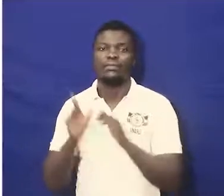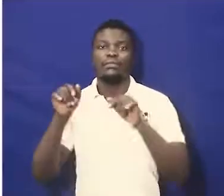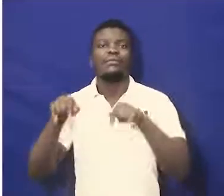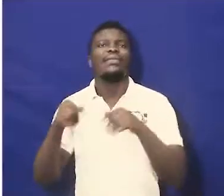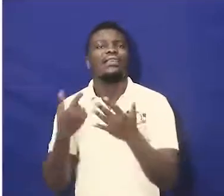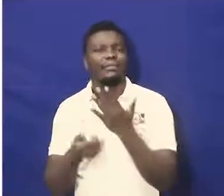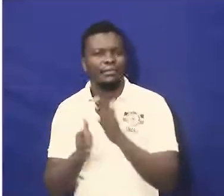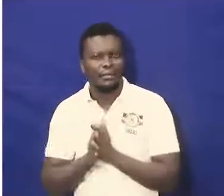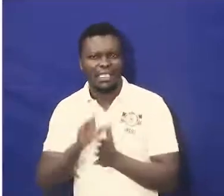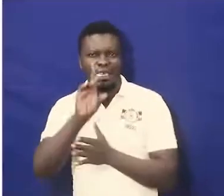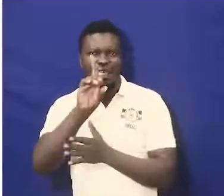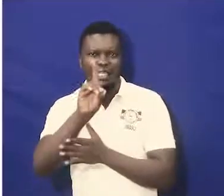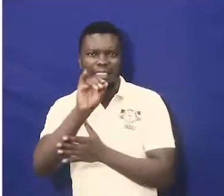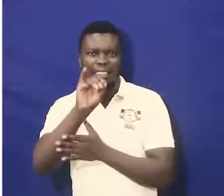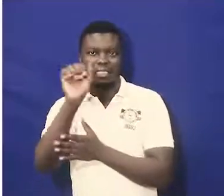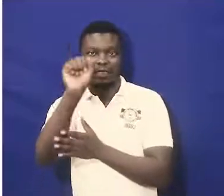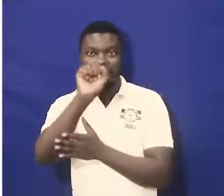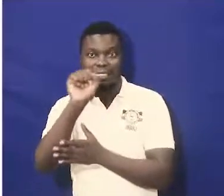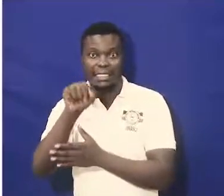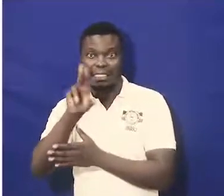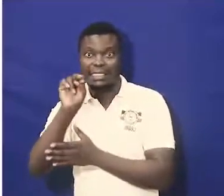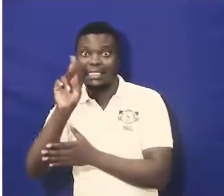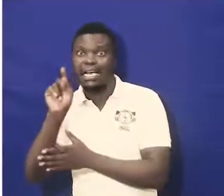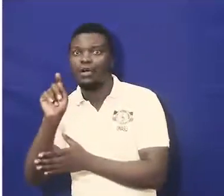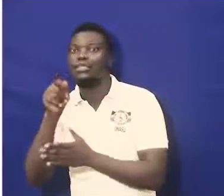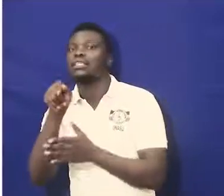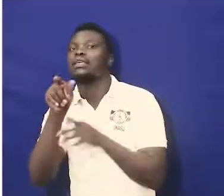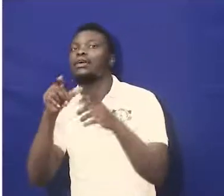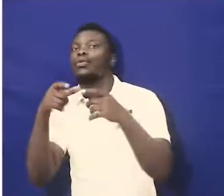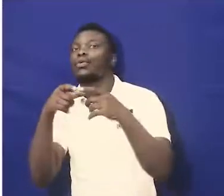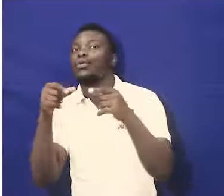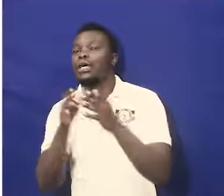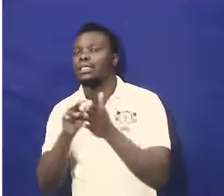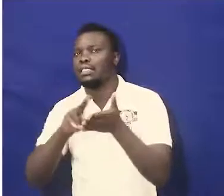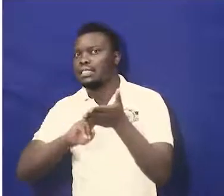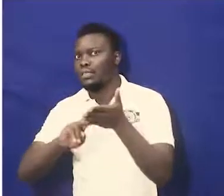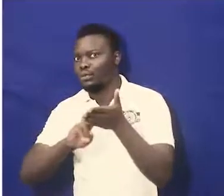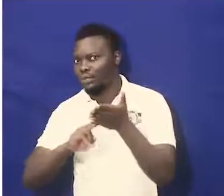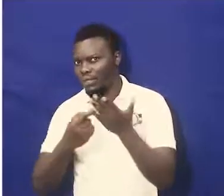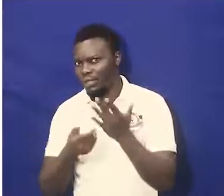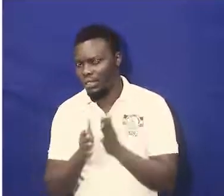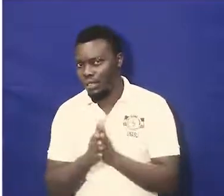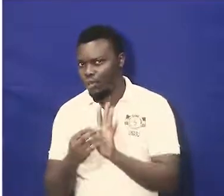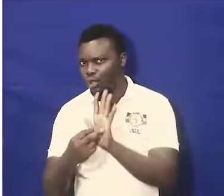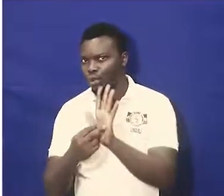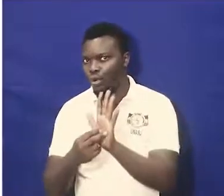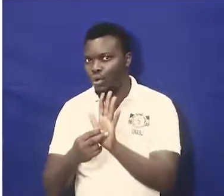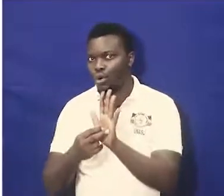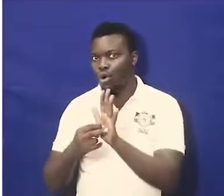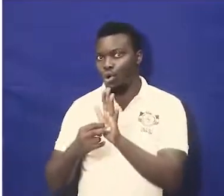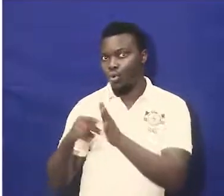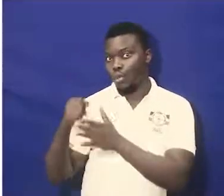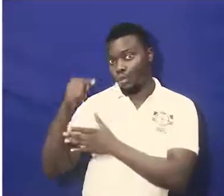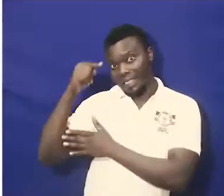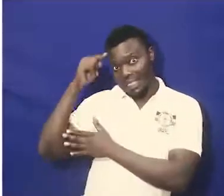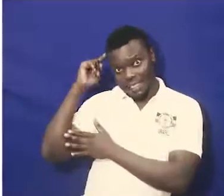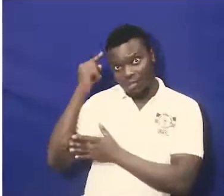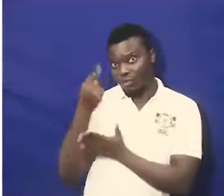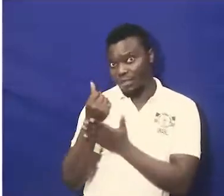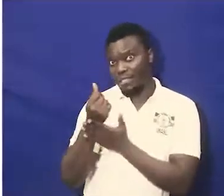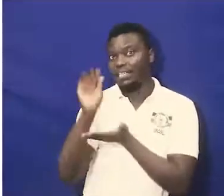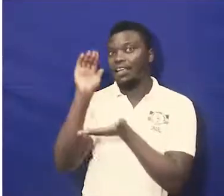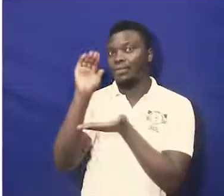Discount is a term that is used to show that the original price has been